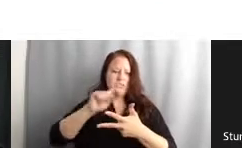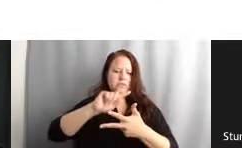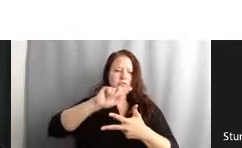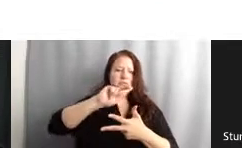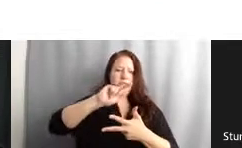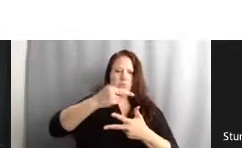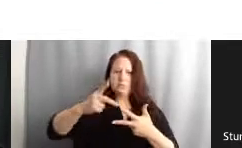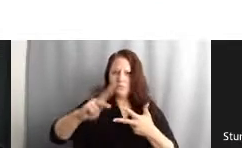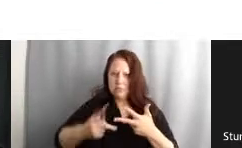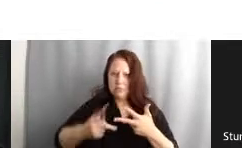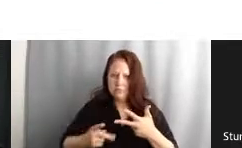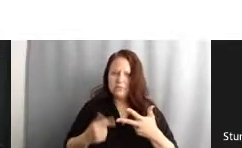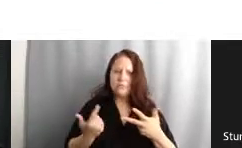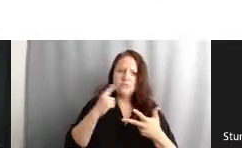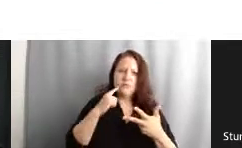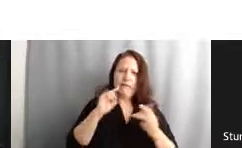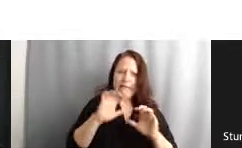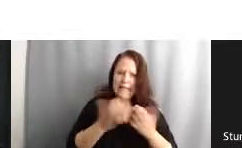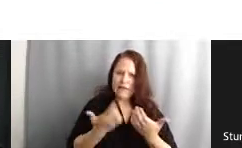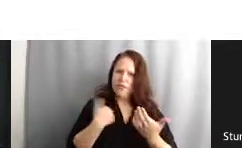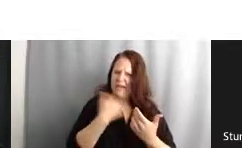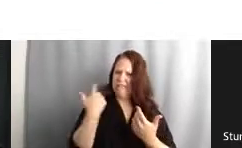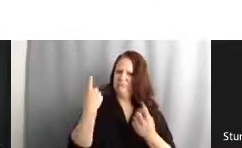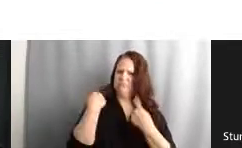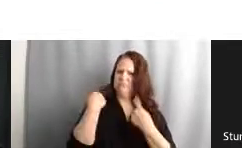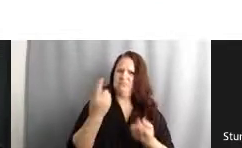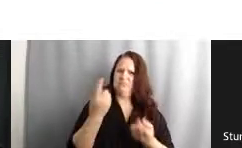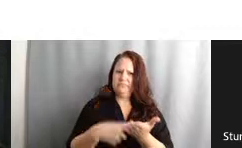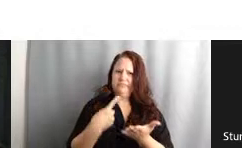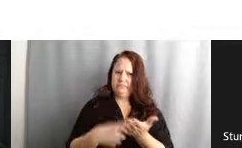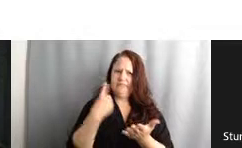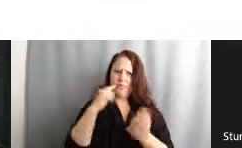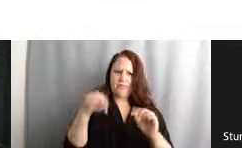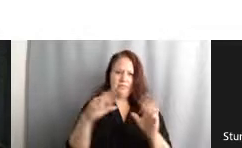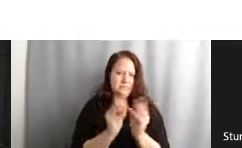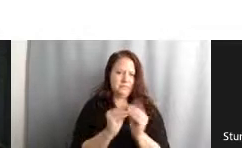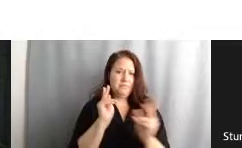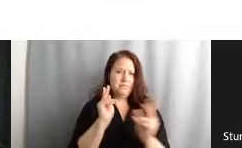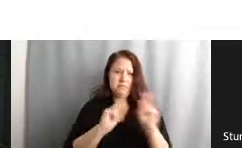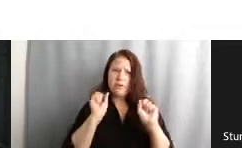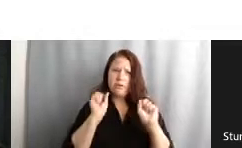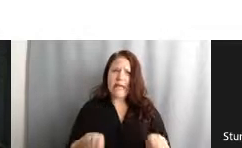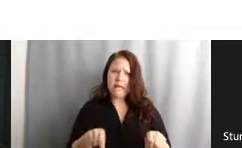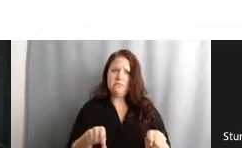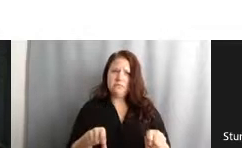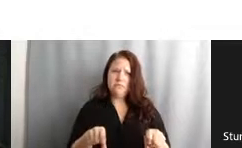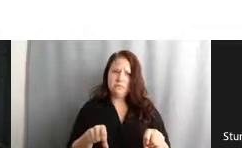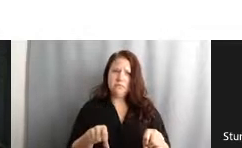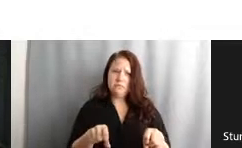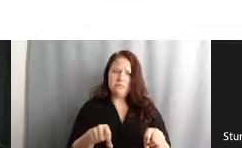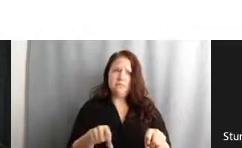tertiary categories that we've talked about up to this point that folks are able to